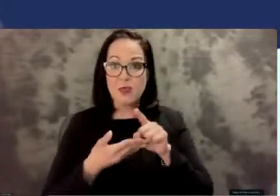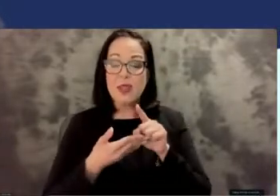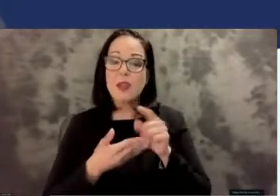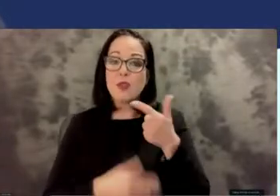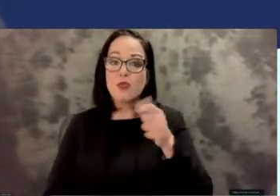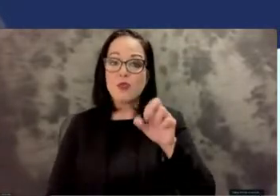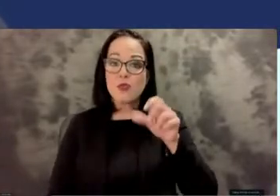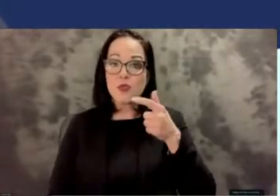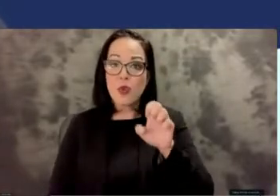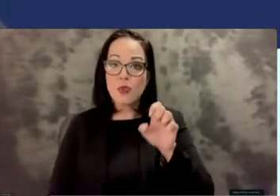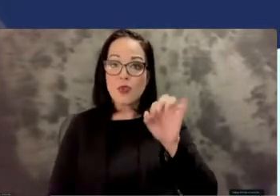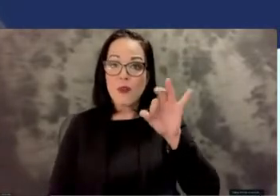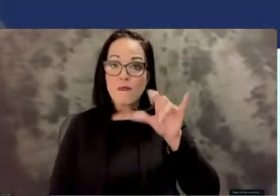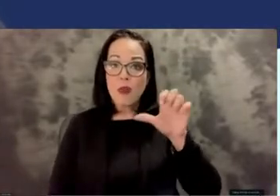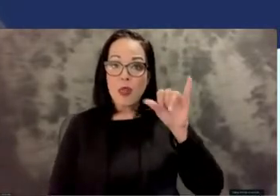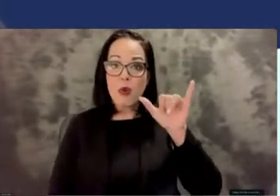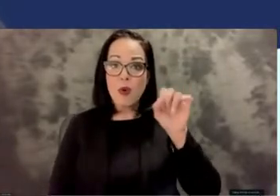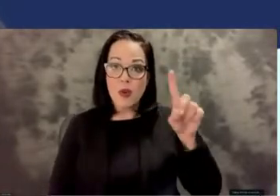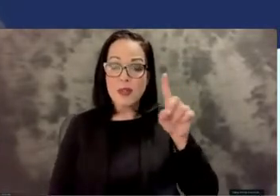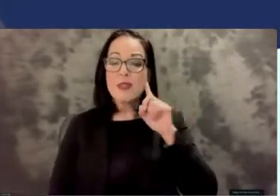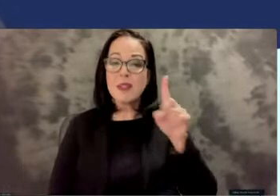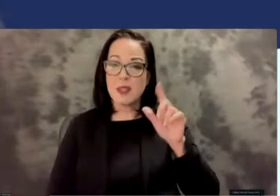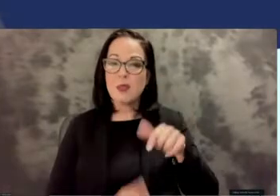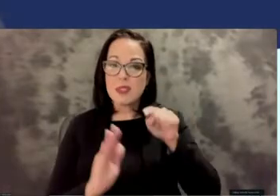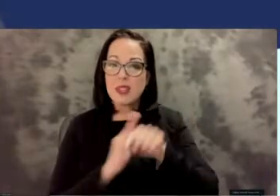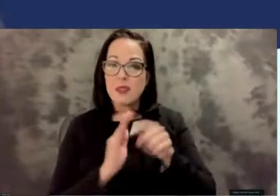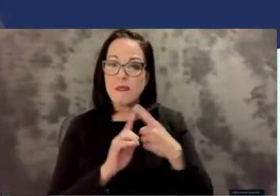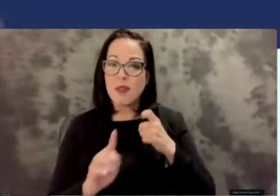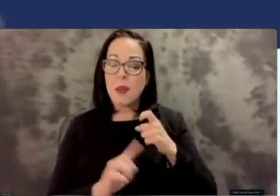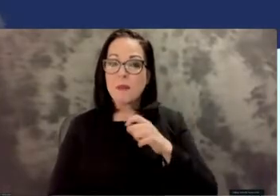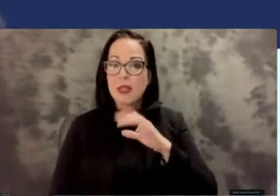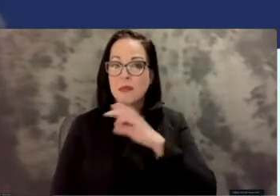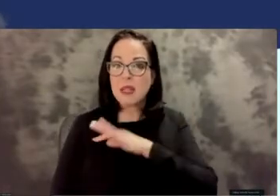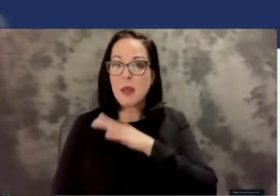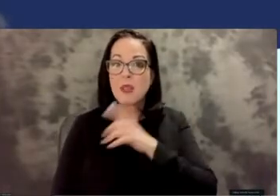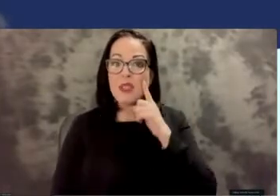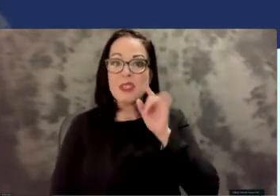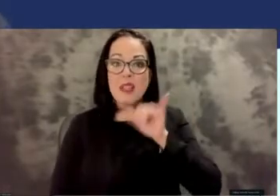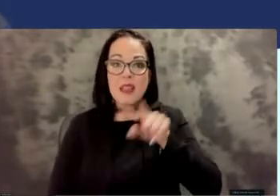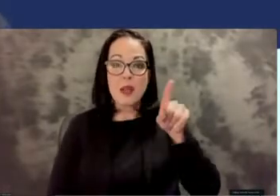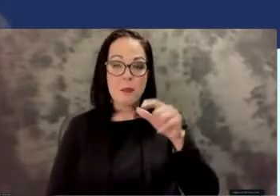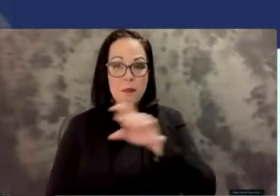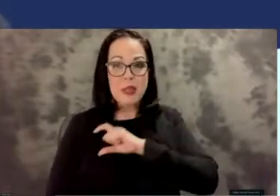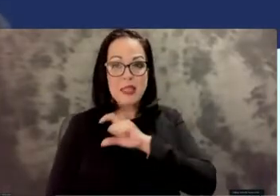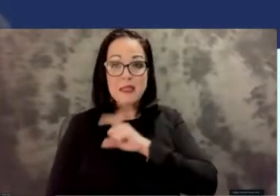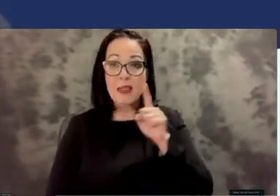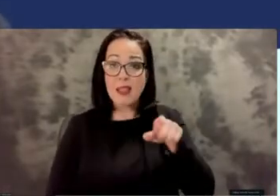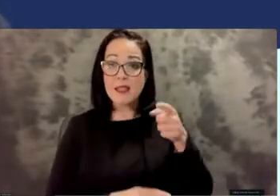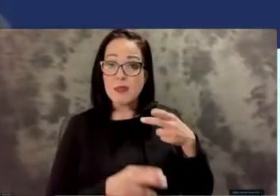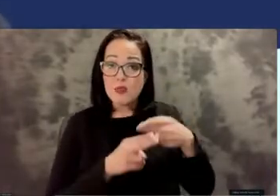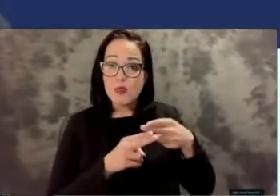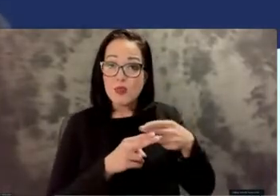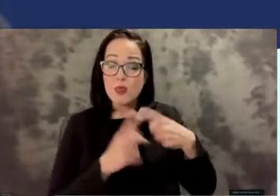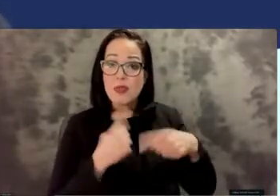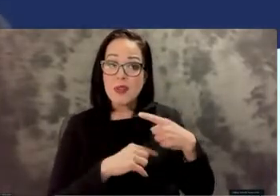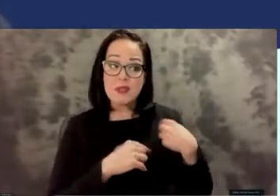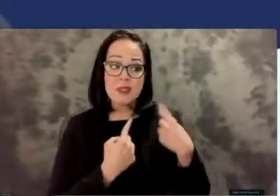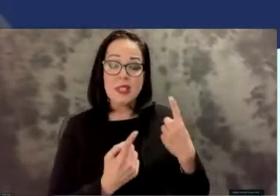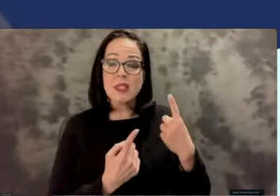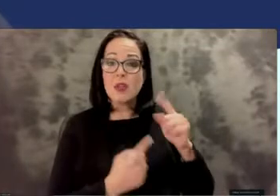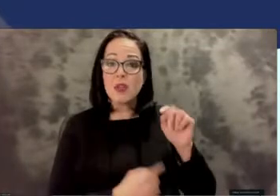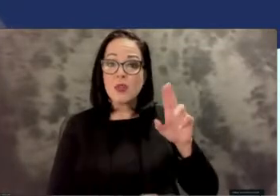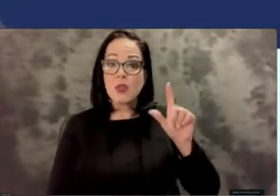was killed by Minneapolis police. This upcoming weekend marks 100 years since the Tulsa Race